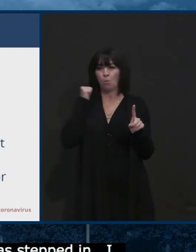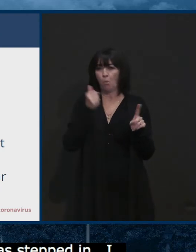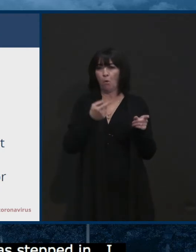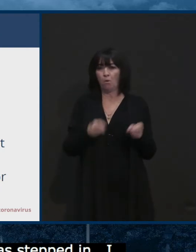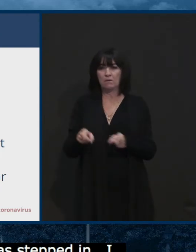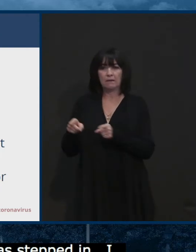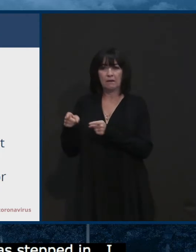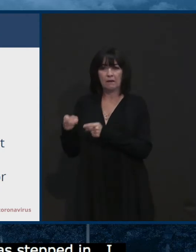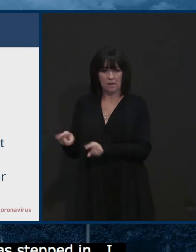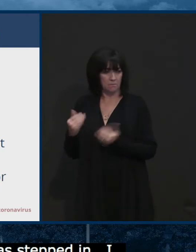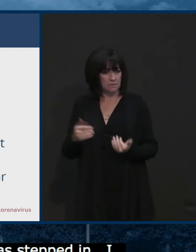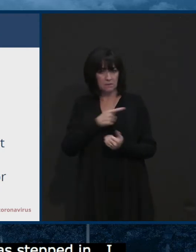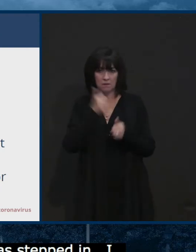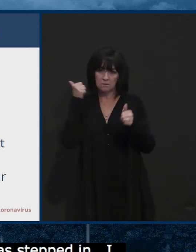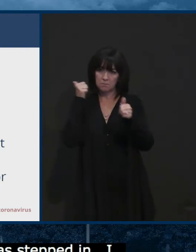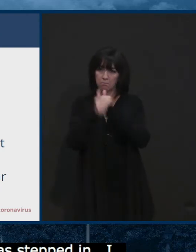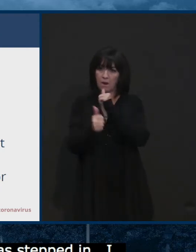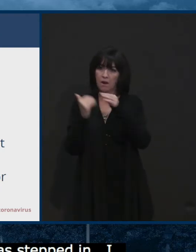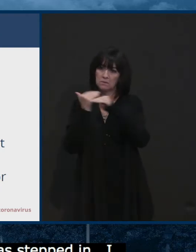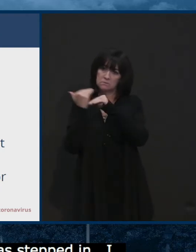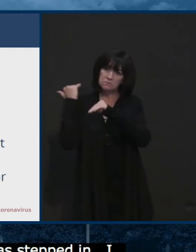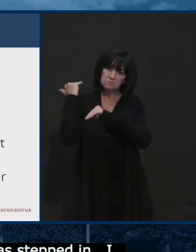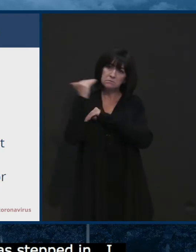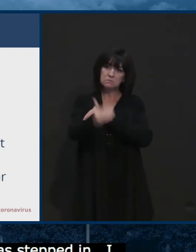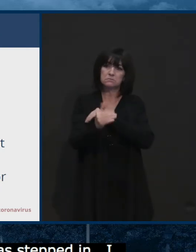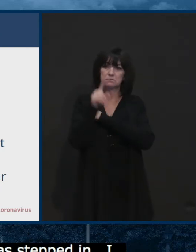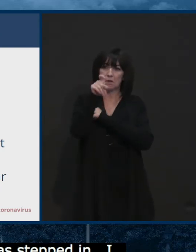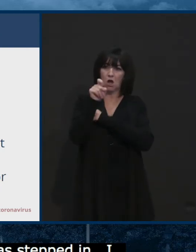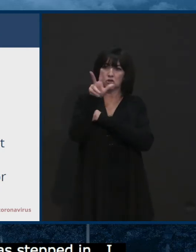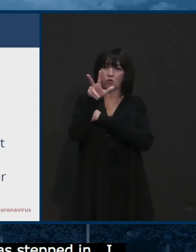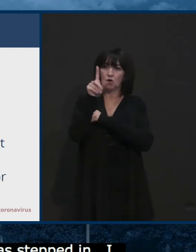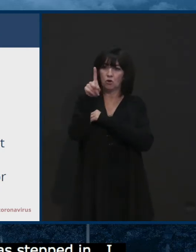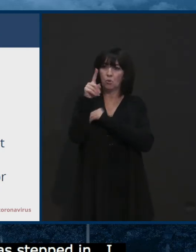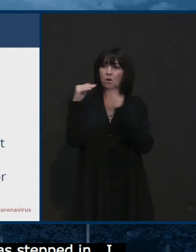stretch goal, and yet you set the record at, what was it,